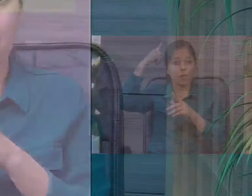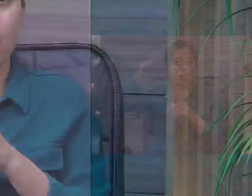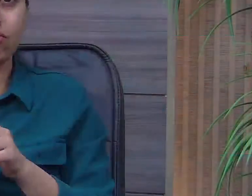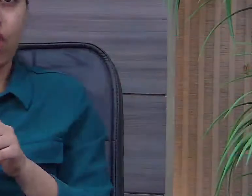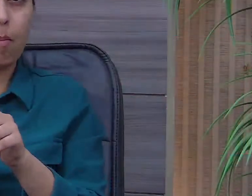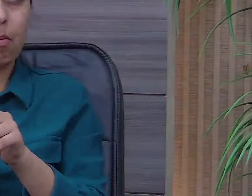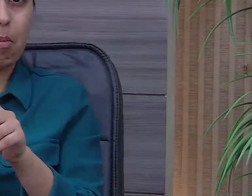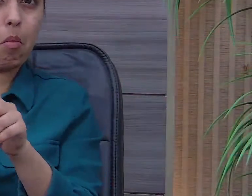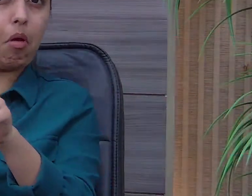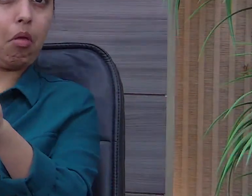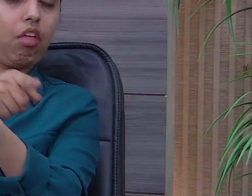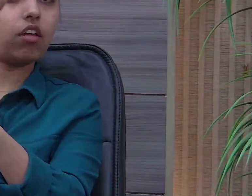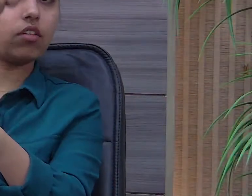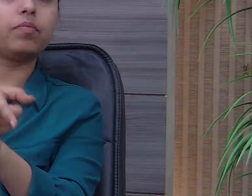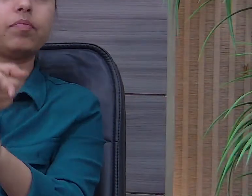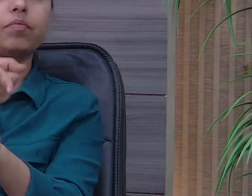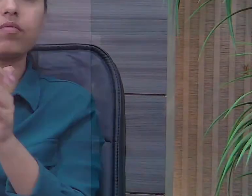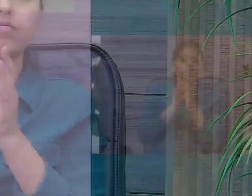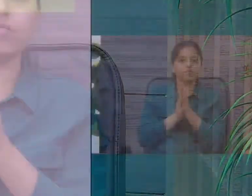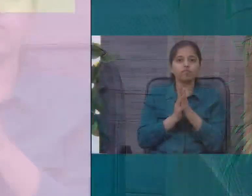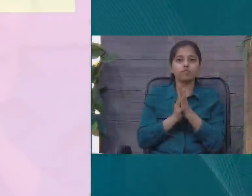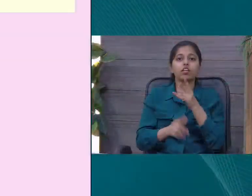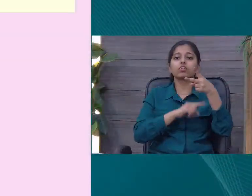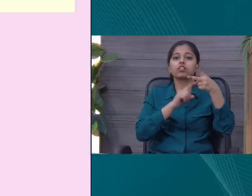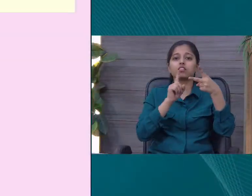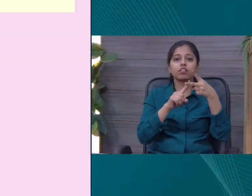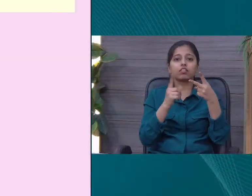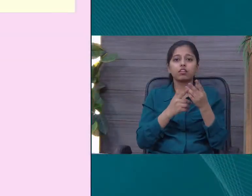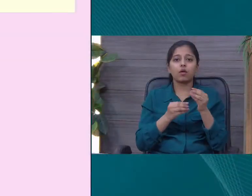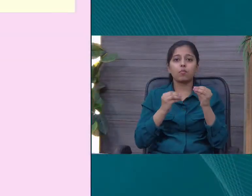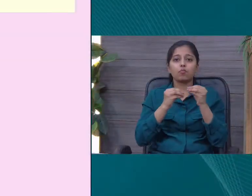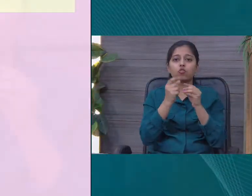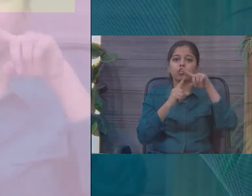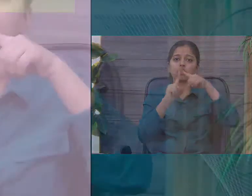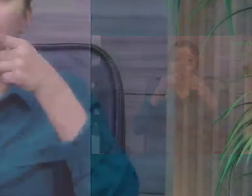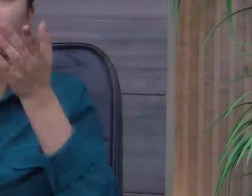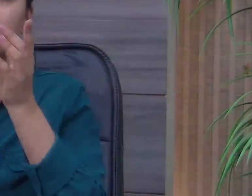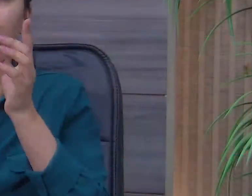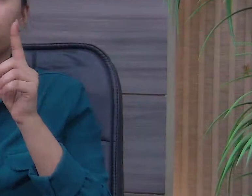Shadow. Our second keyword is buttercup.